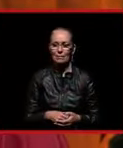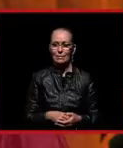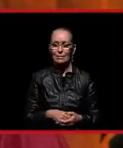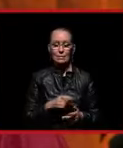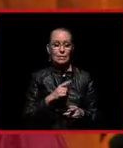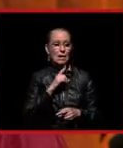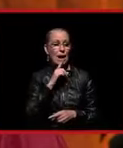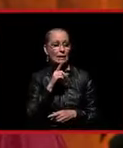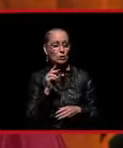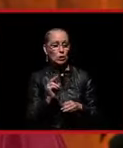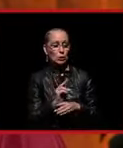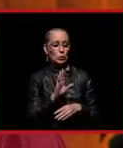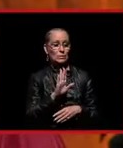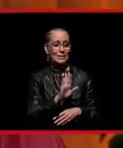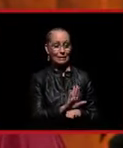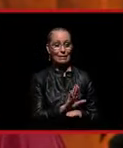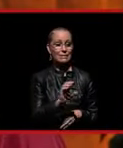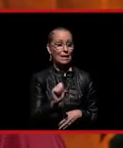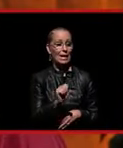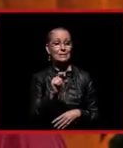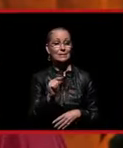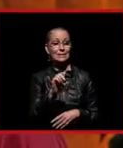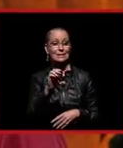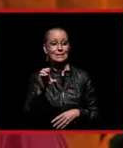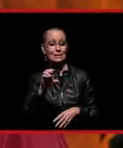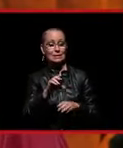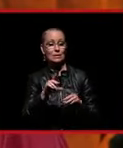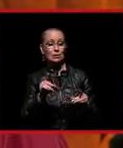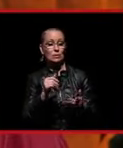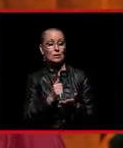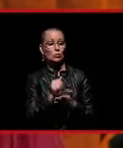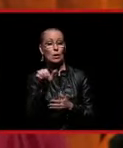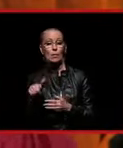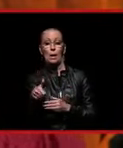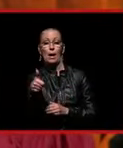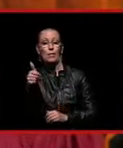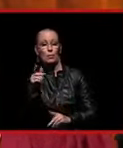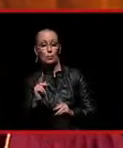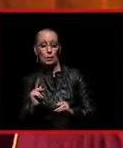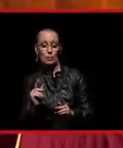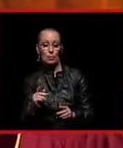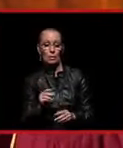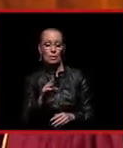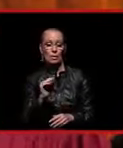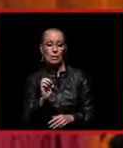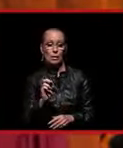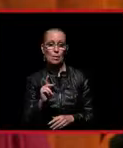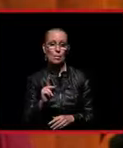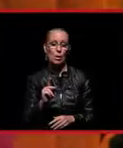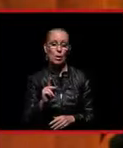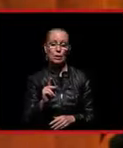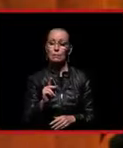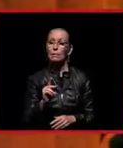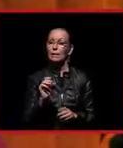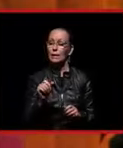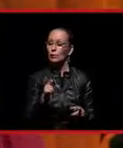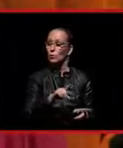actually used his STCC degree to help others. Mark Ayers, if you can come up